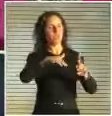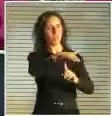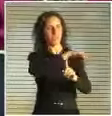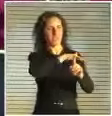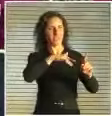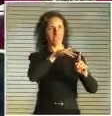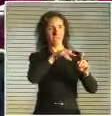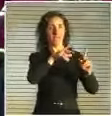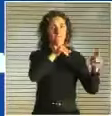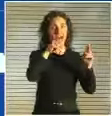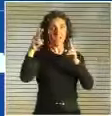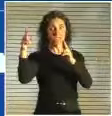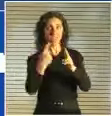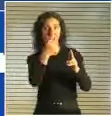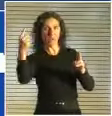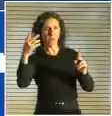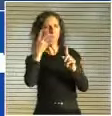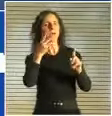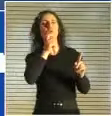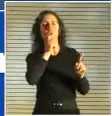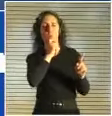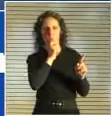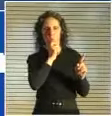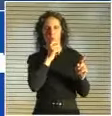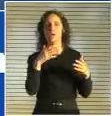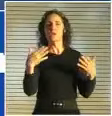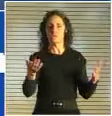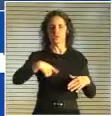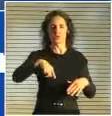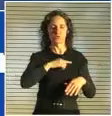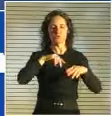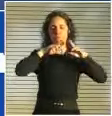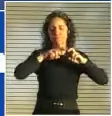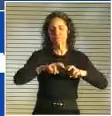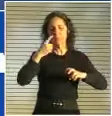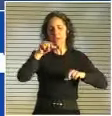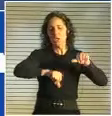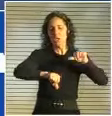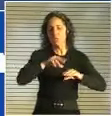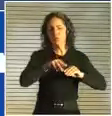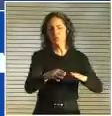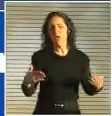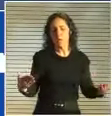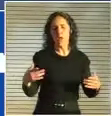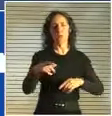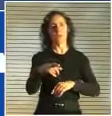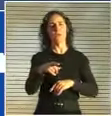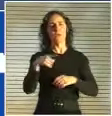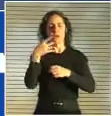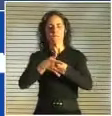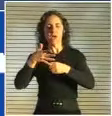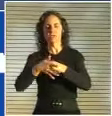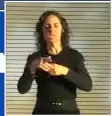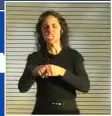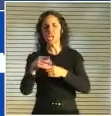into the product, what are the chemicals that are being used, what's happening in manufacturing, because what happens in manufacturing, especially when we think about